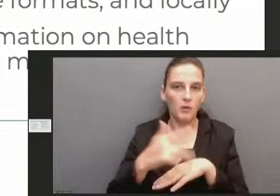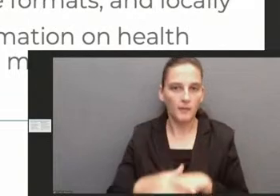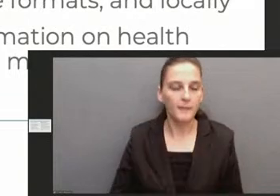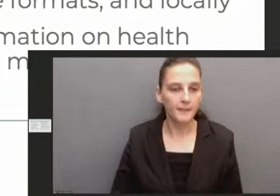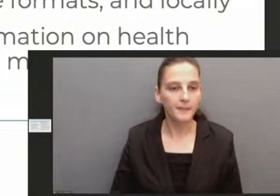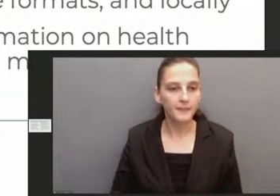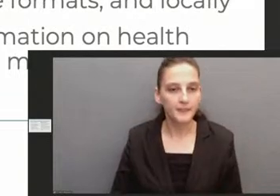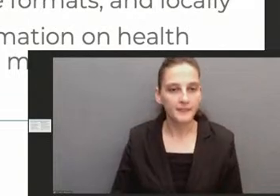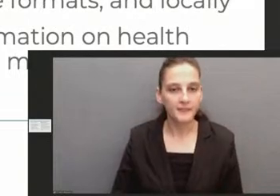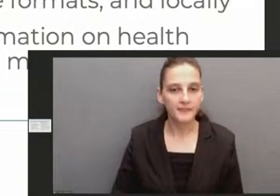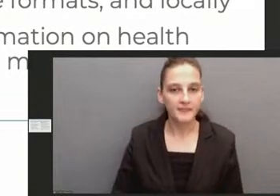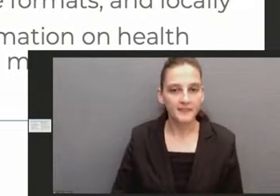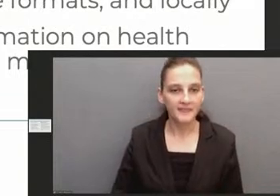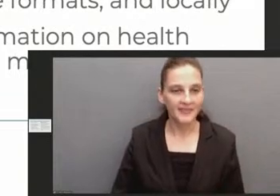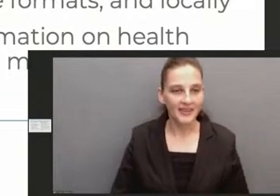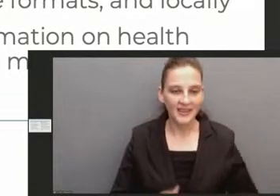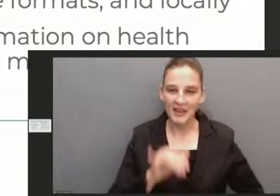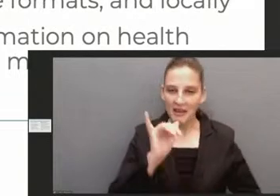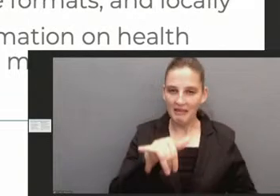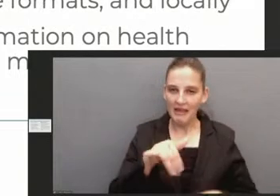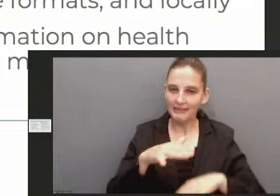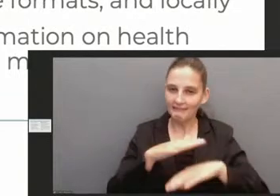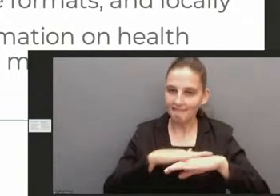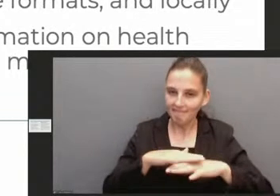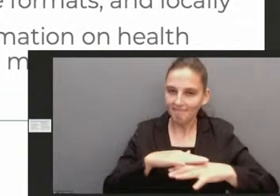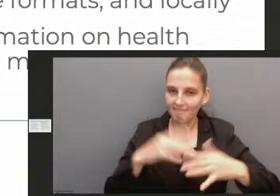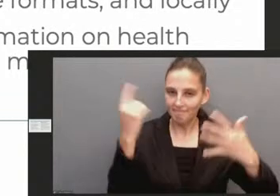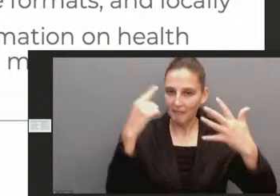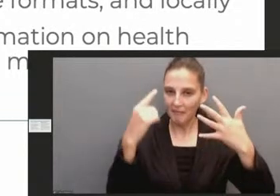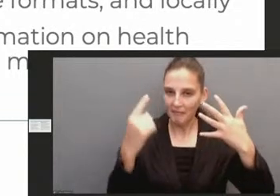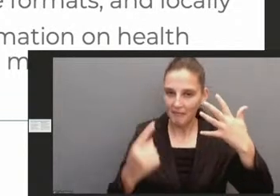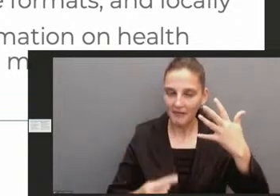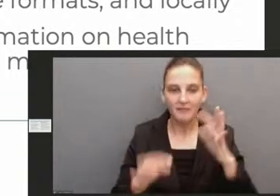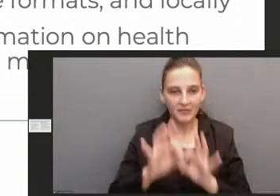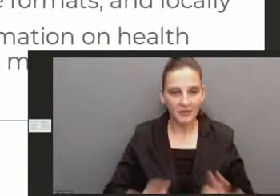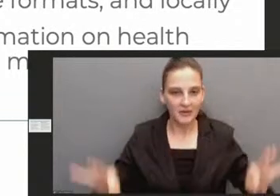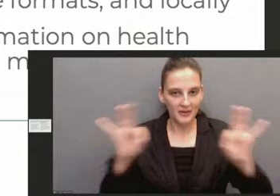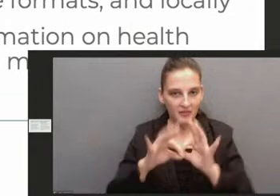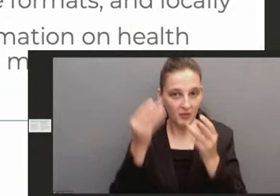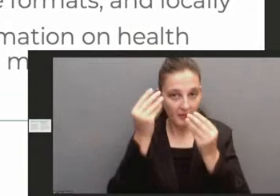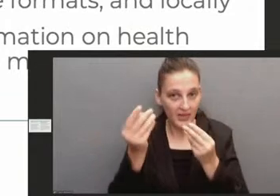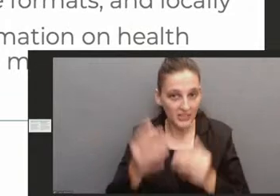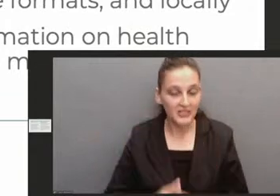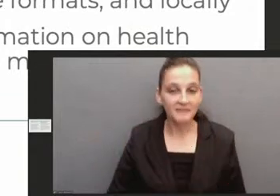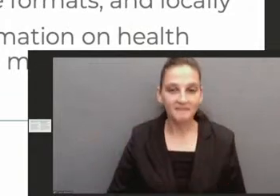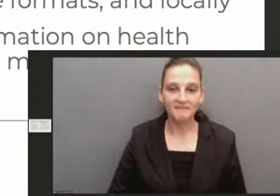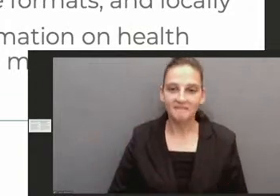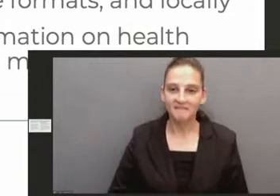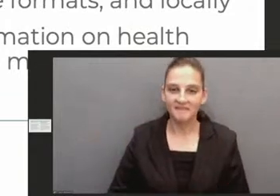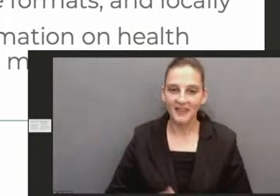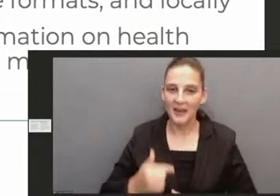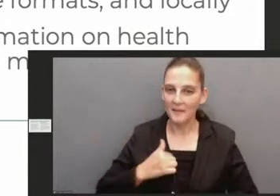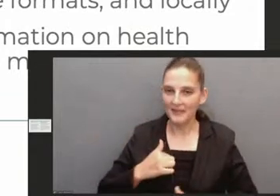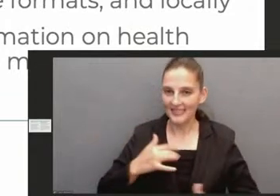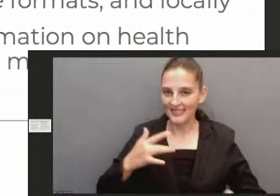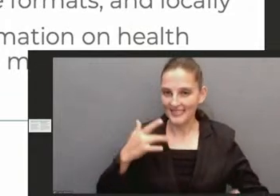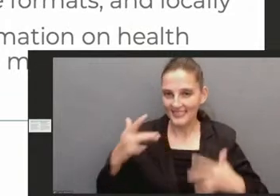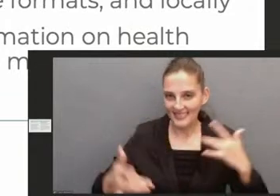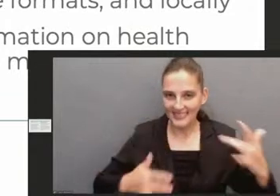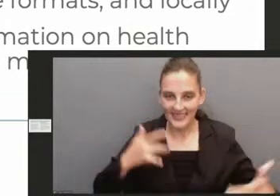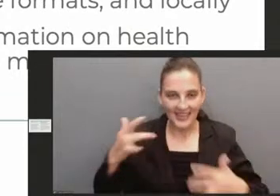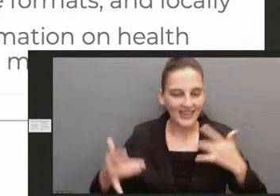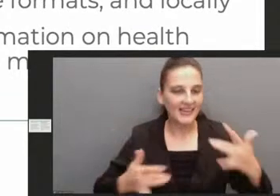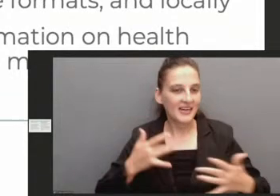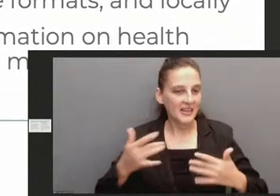these are highlights of critical information, and I am so excited to